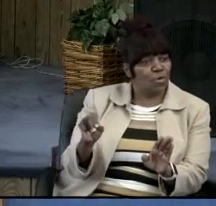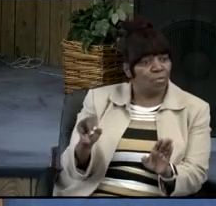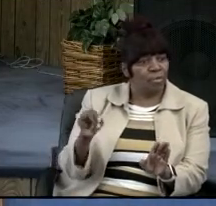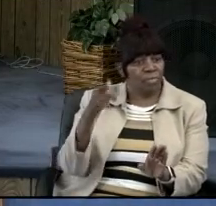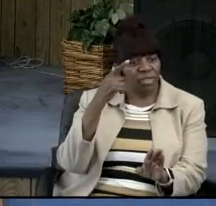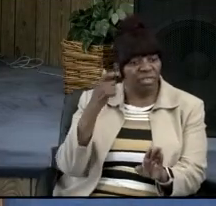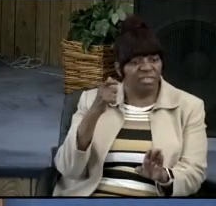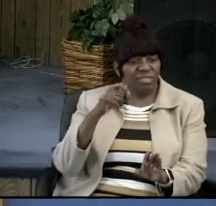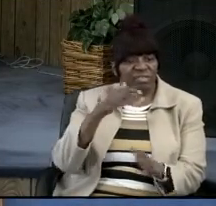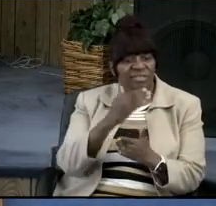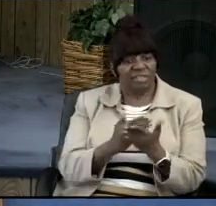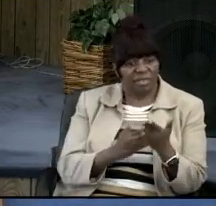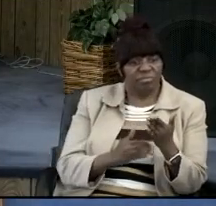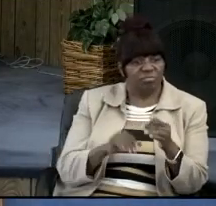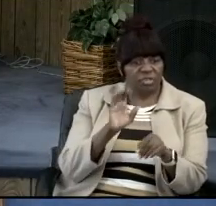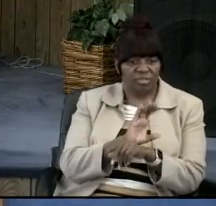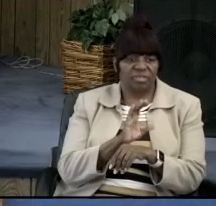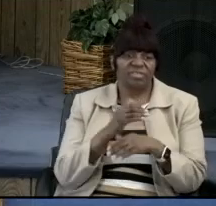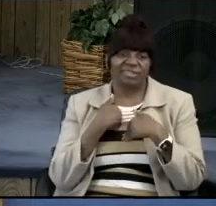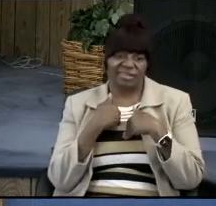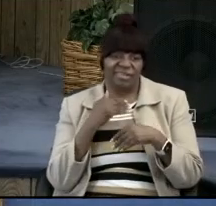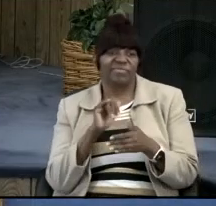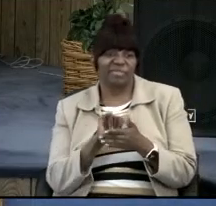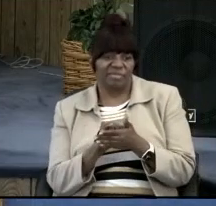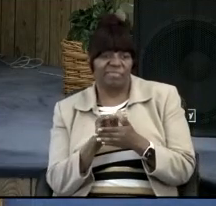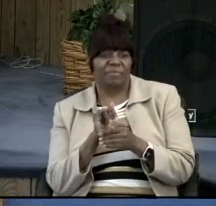Because some churches have that problem.